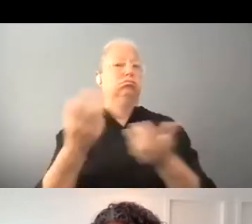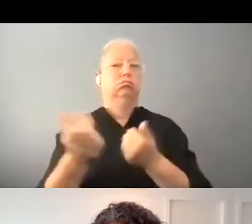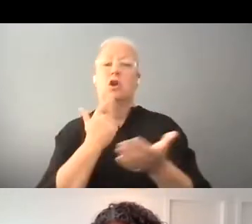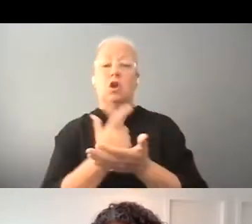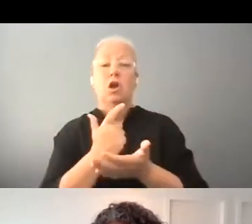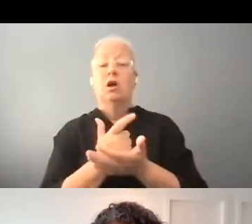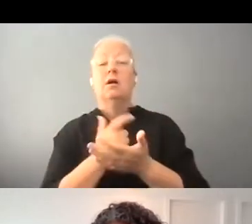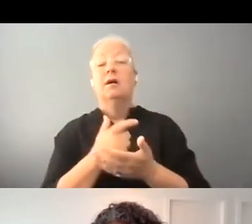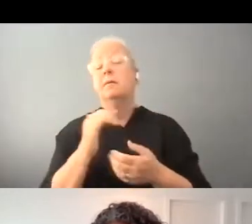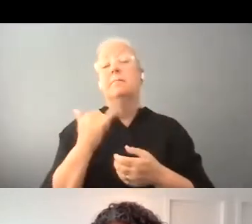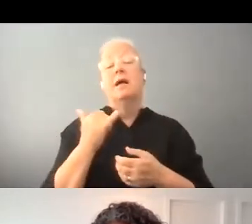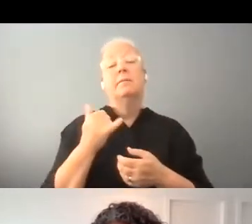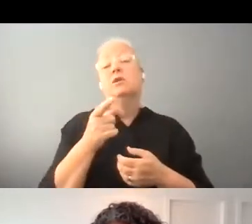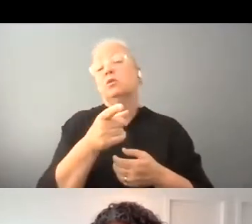been,